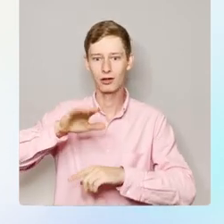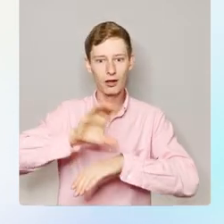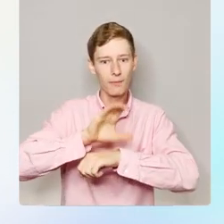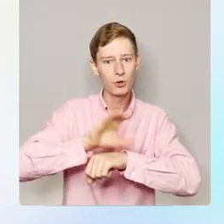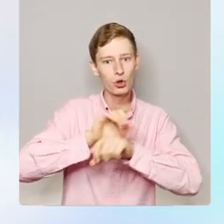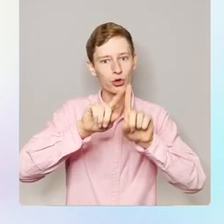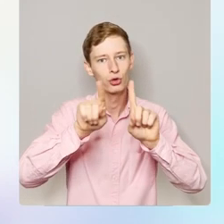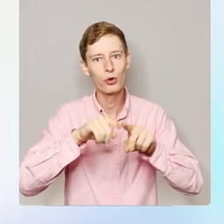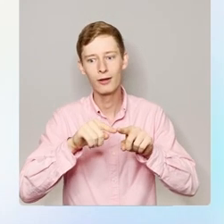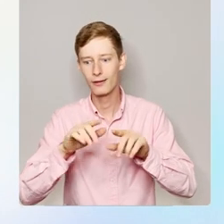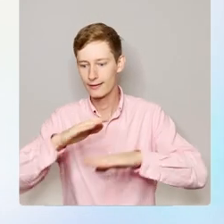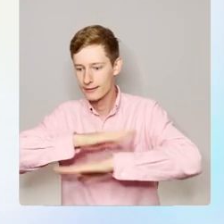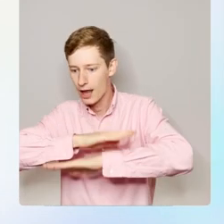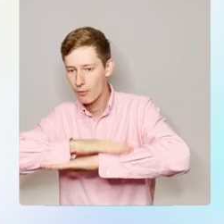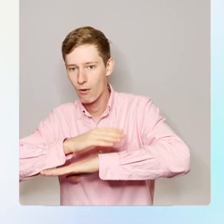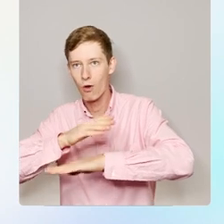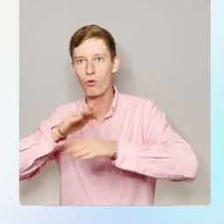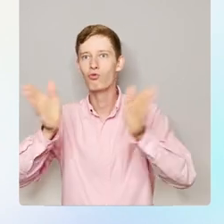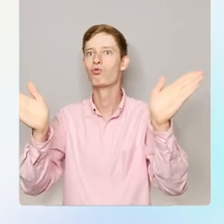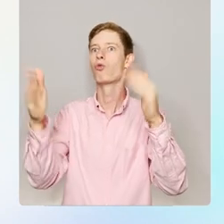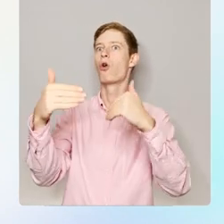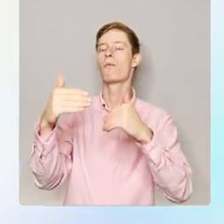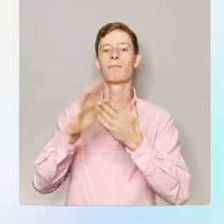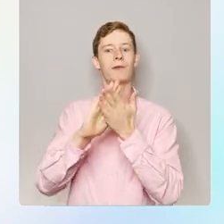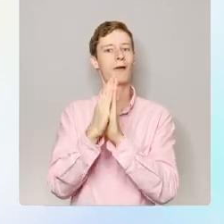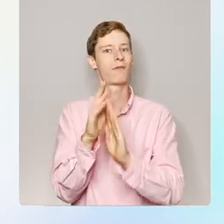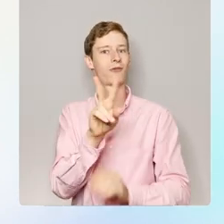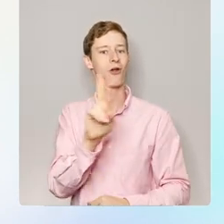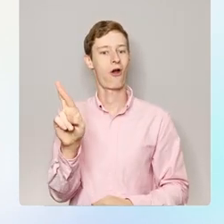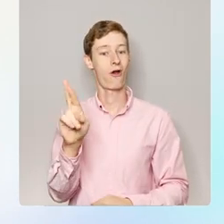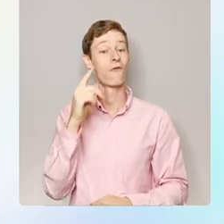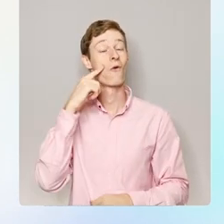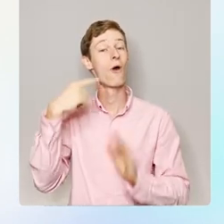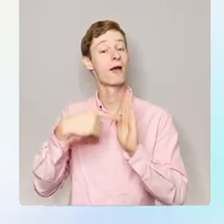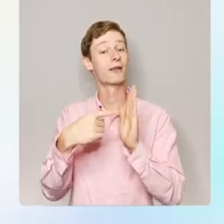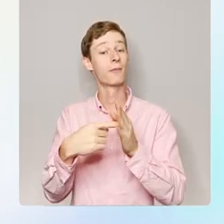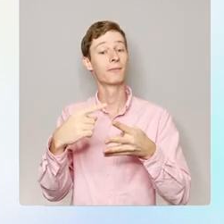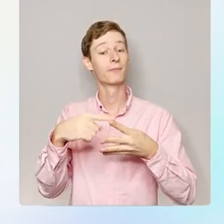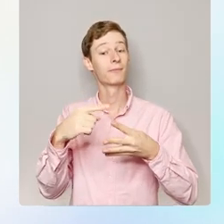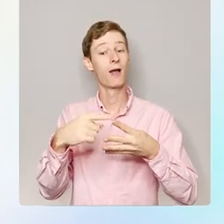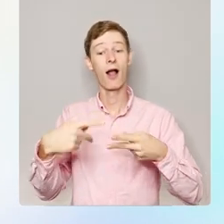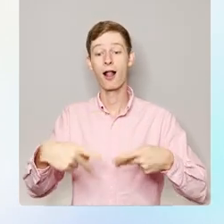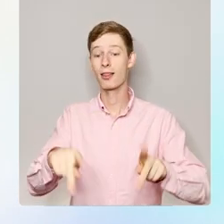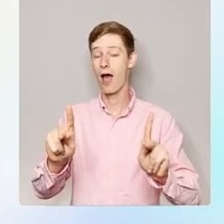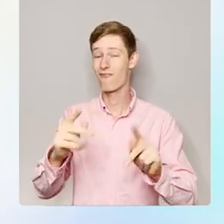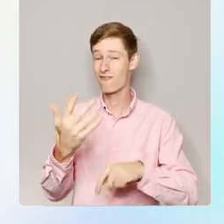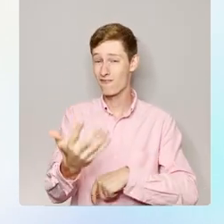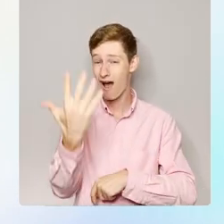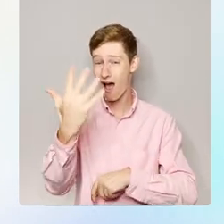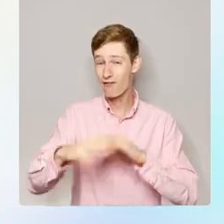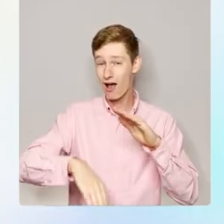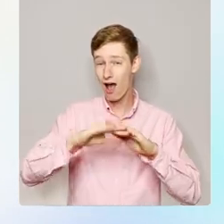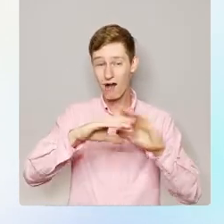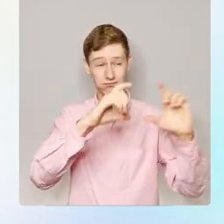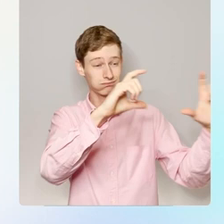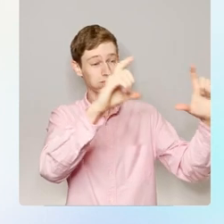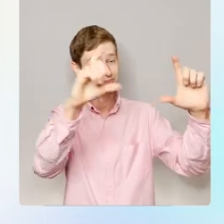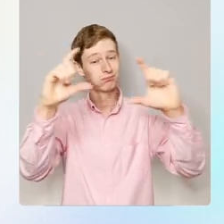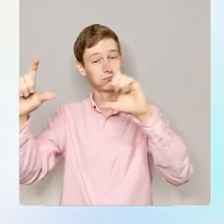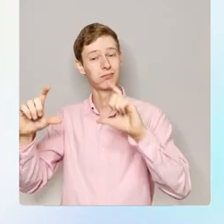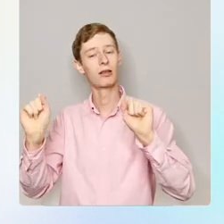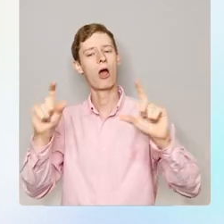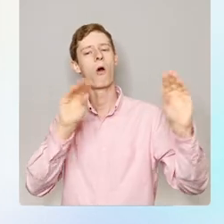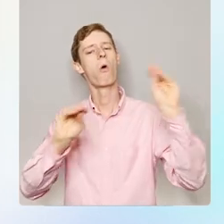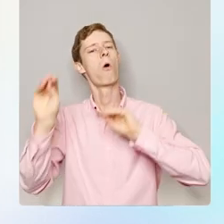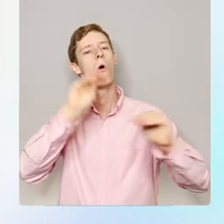altogether. For example, Immersed allows you to add up to 5 virtual screens and easily move from one to the other